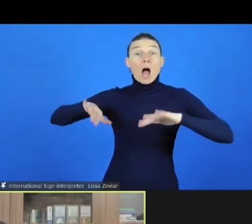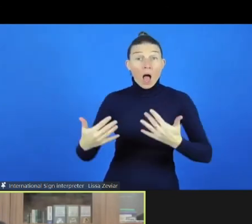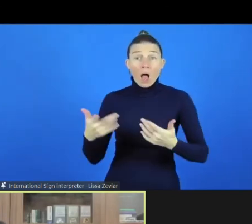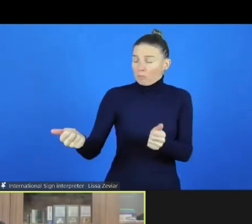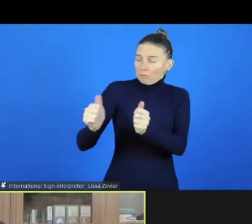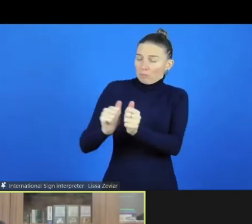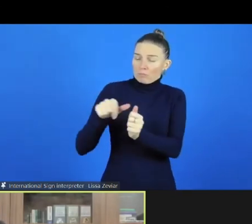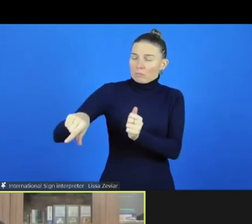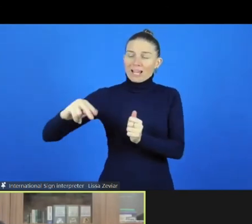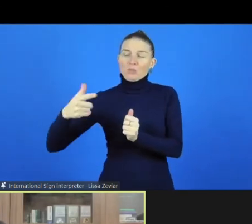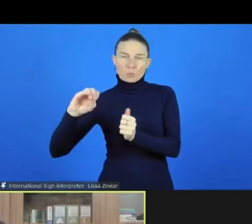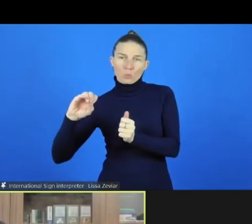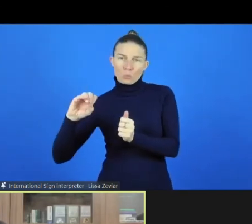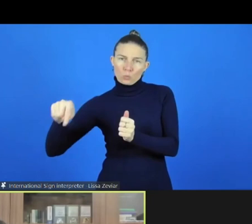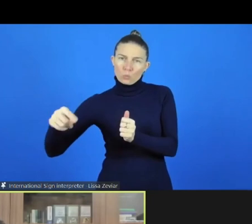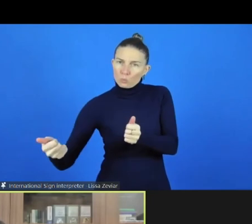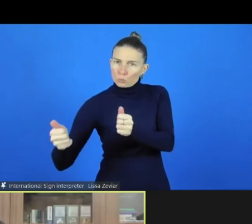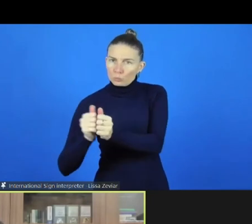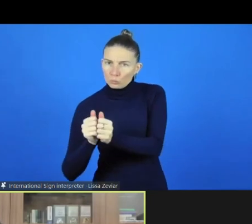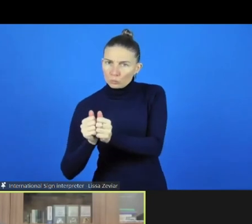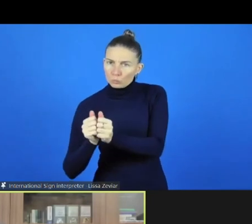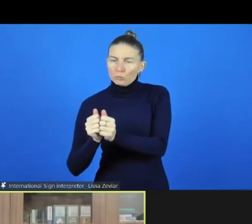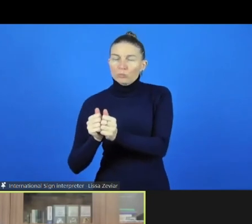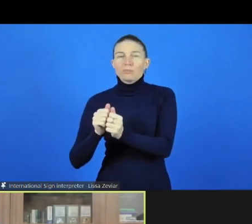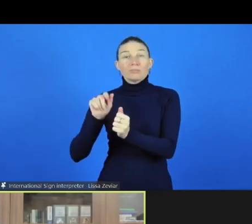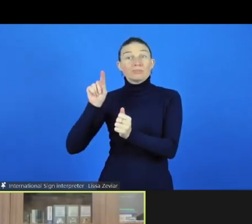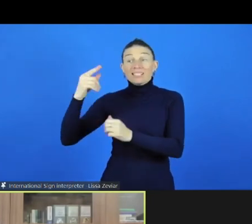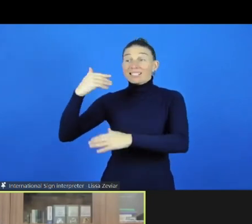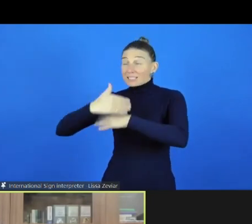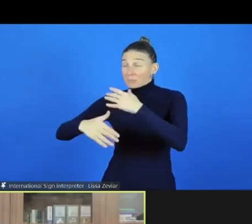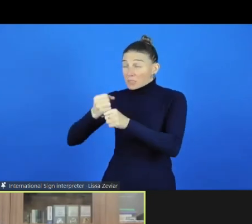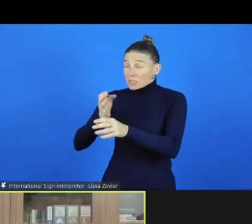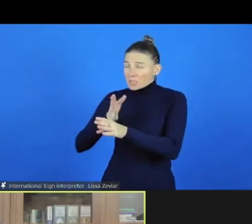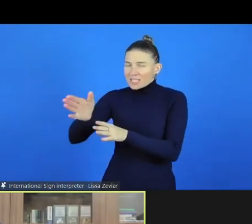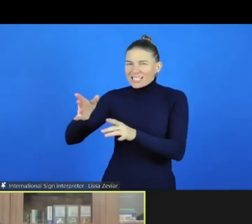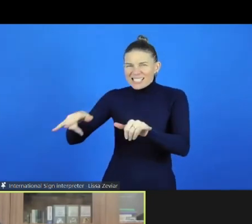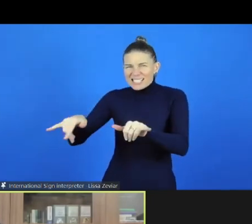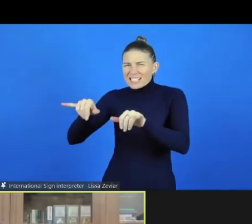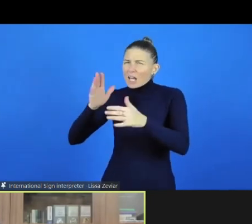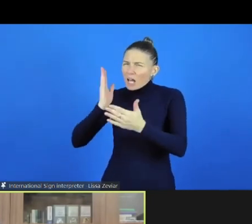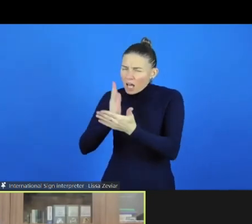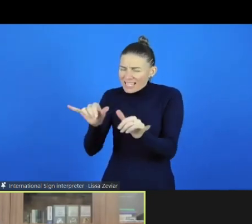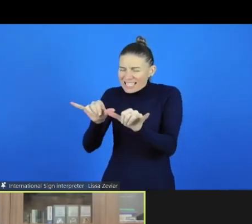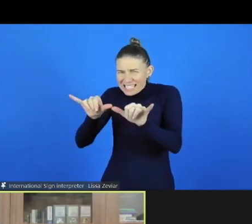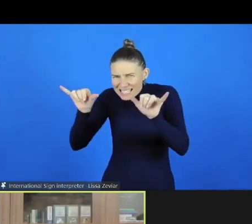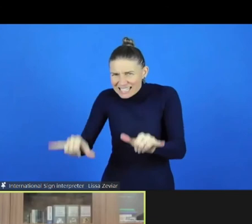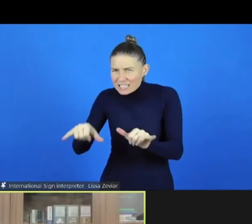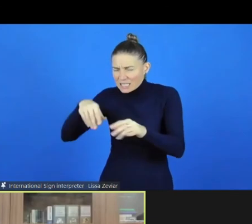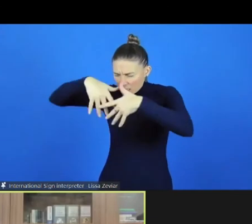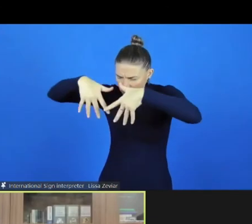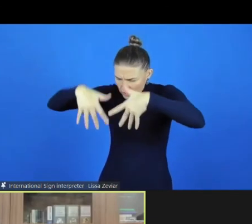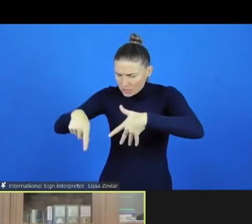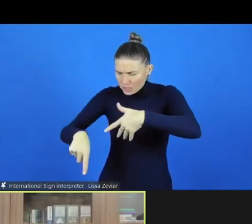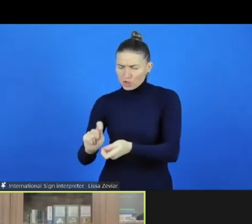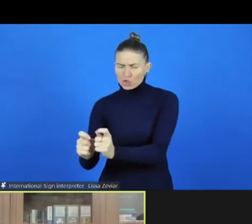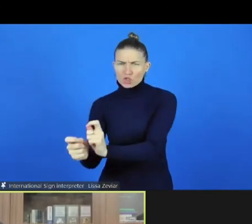organizations to create a systemic change in the disability sector through use of technology to help people acquire